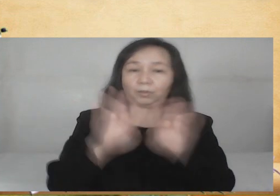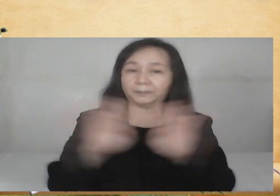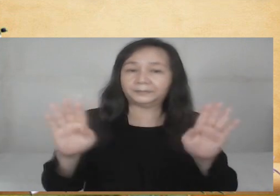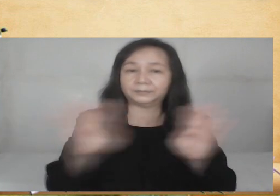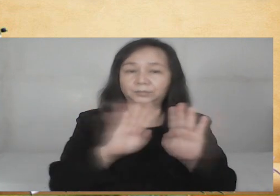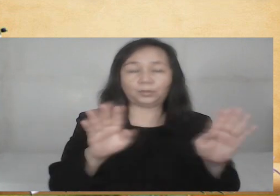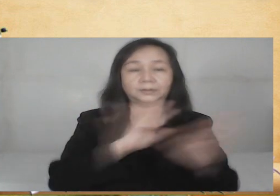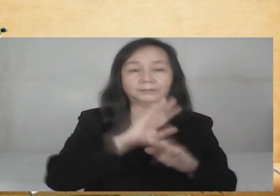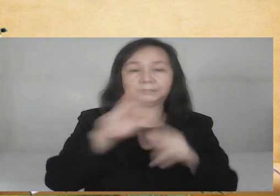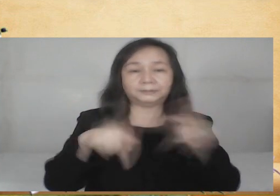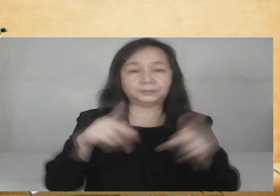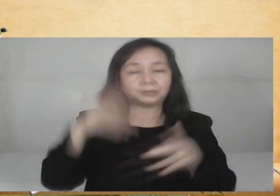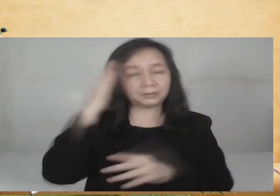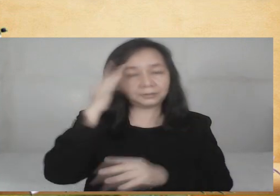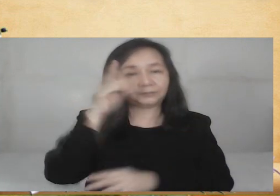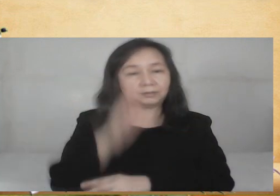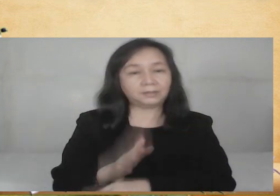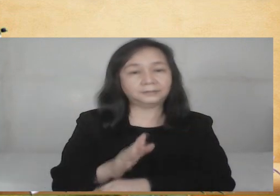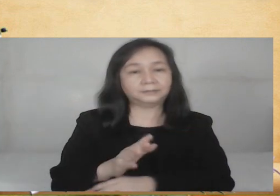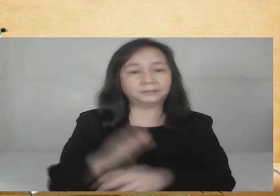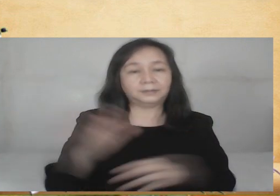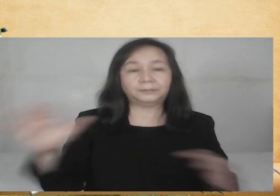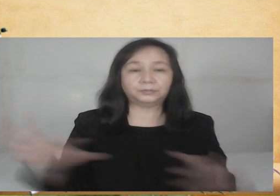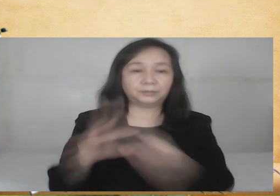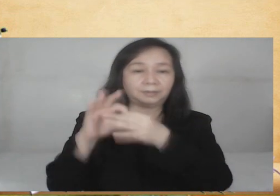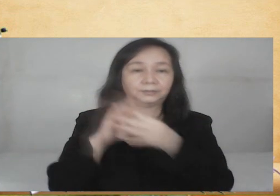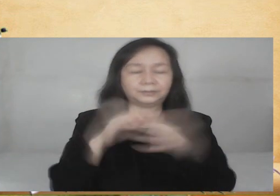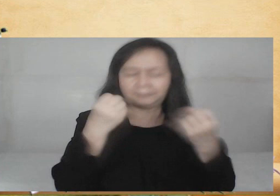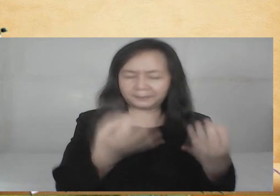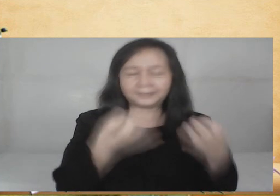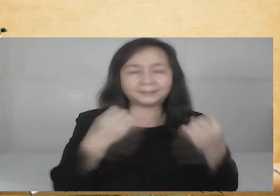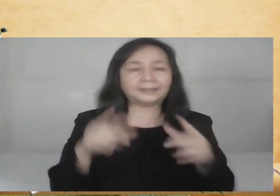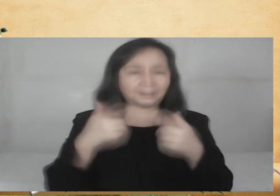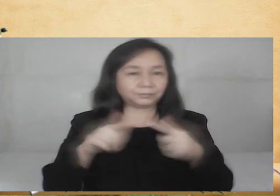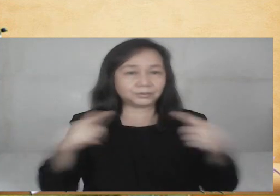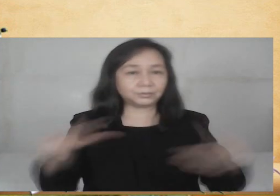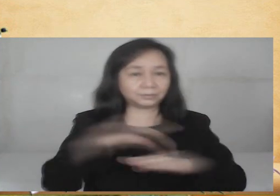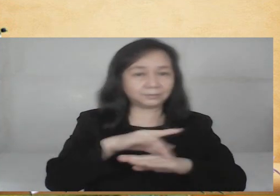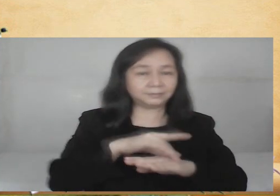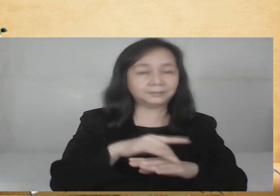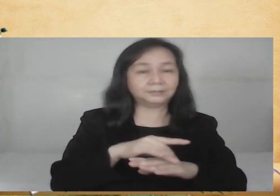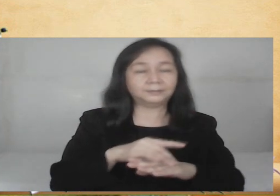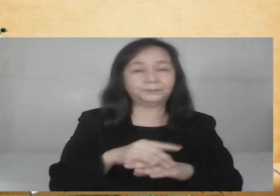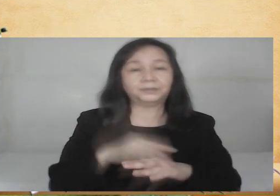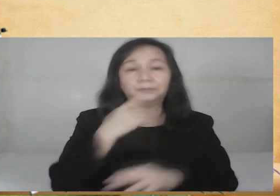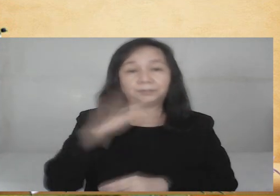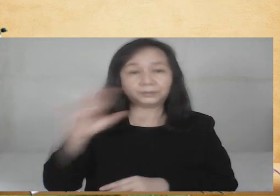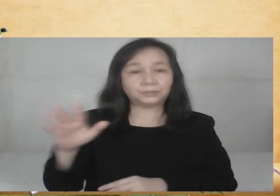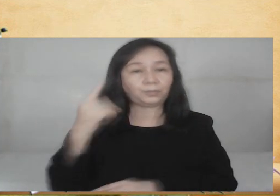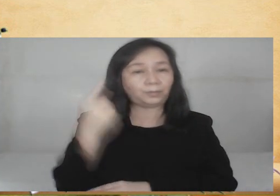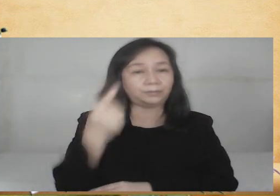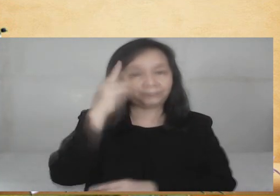opened to all peoples the knowledge of God and brought together the many languages of the earth